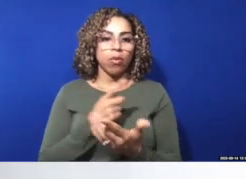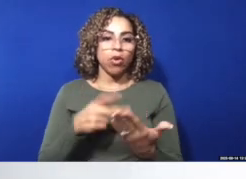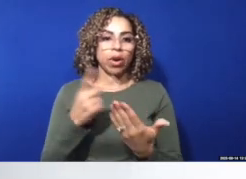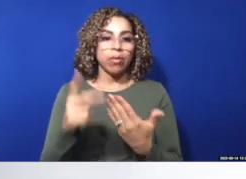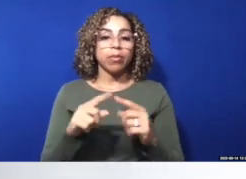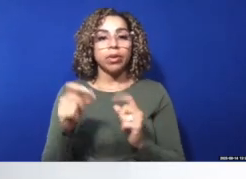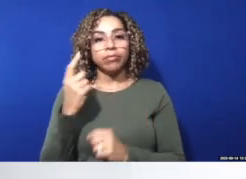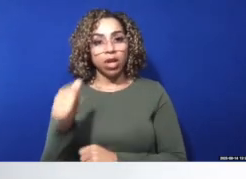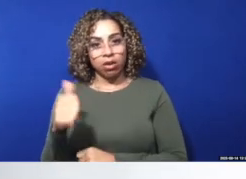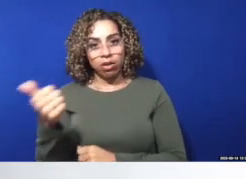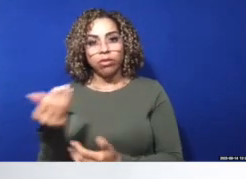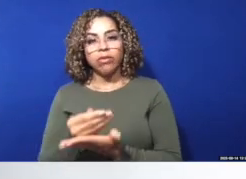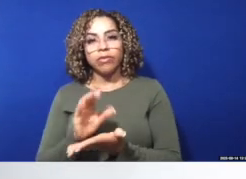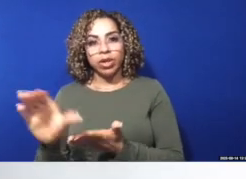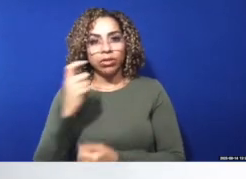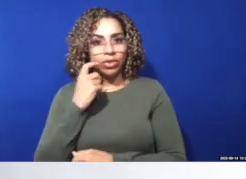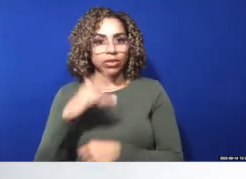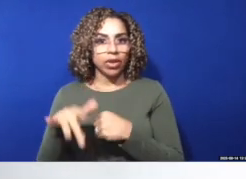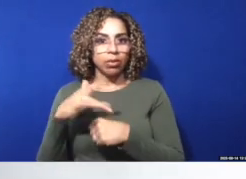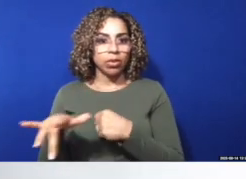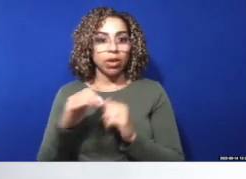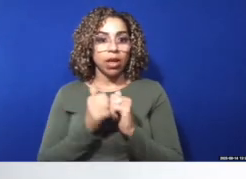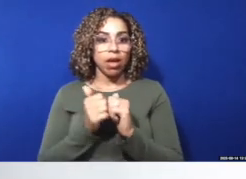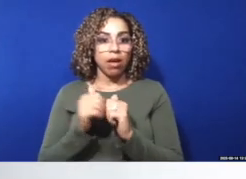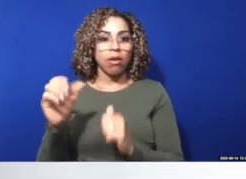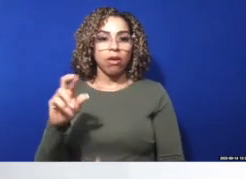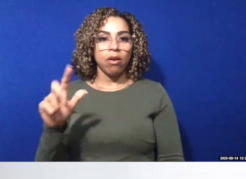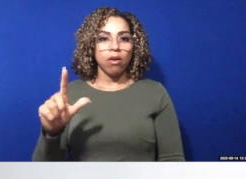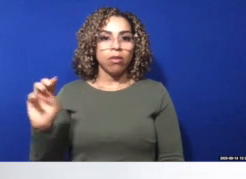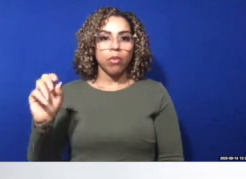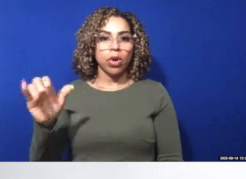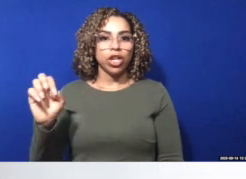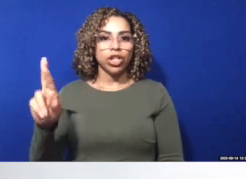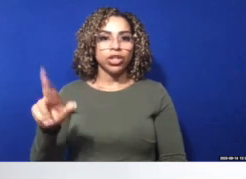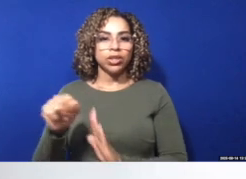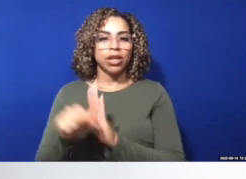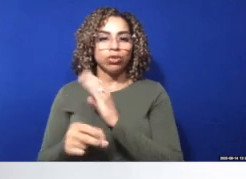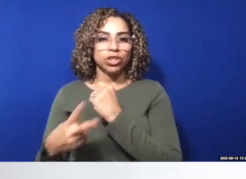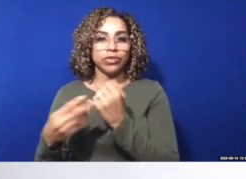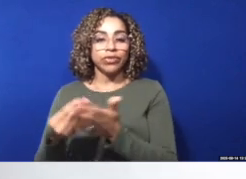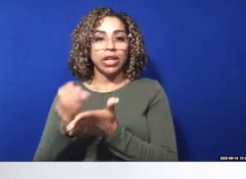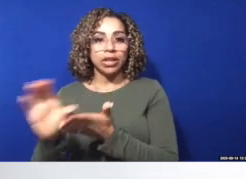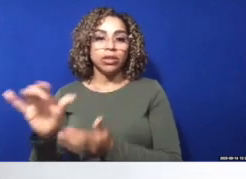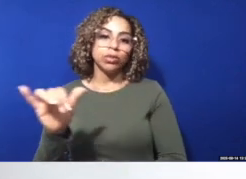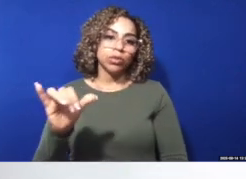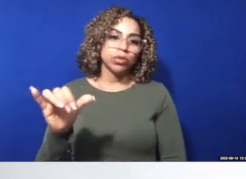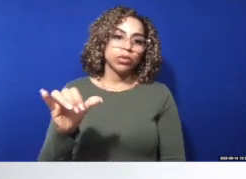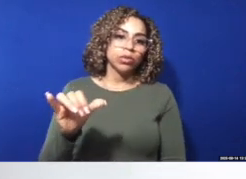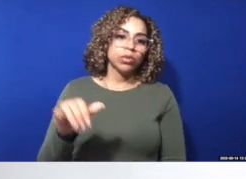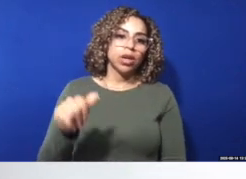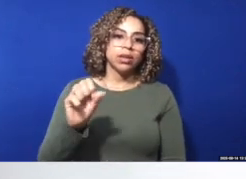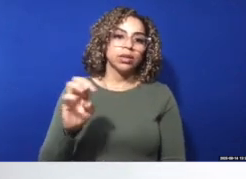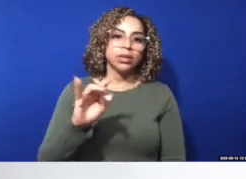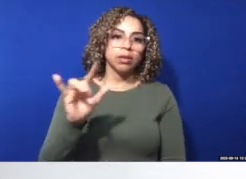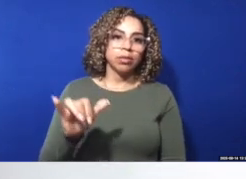other funding was recently made available through Carl Moyer State Reserve co-funding and Assembly Budget Bill 100 for the Regional Clean Cars